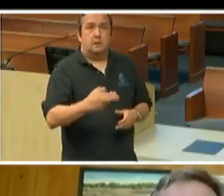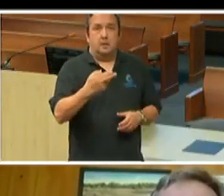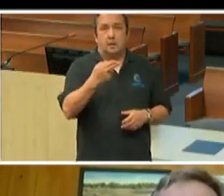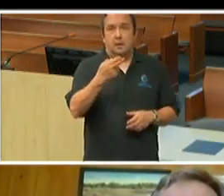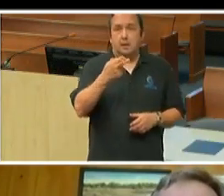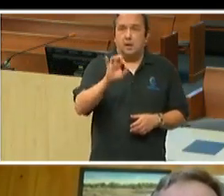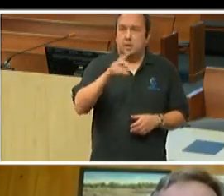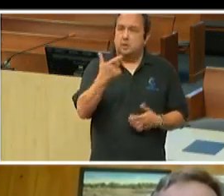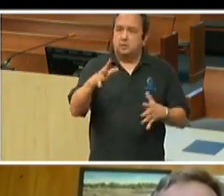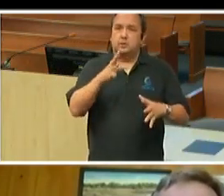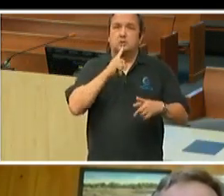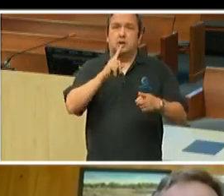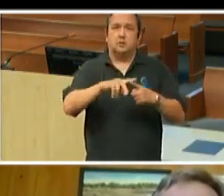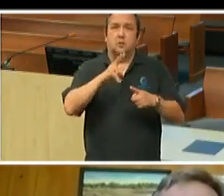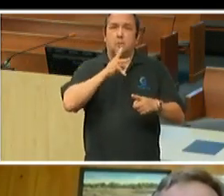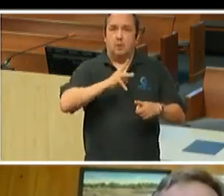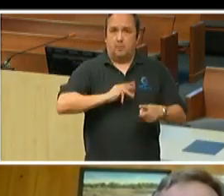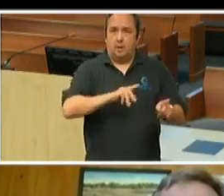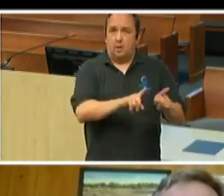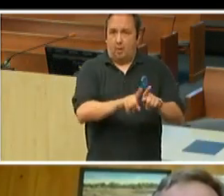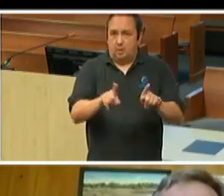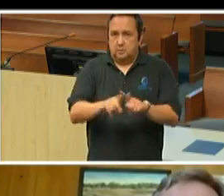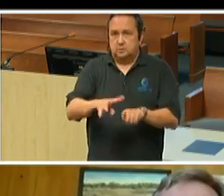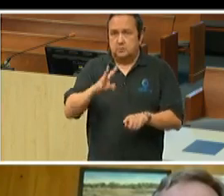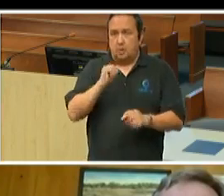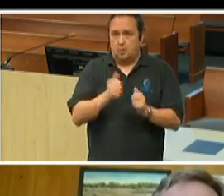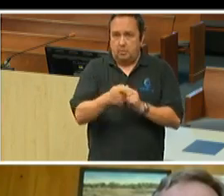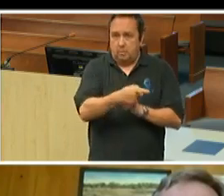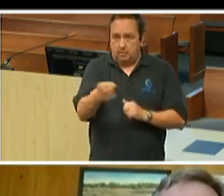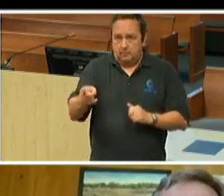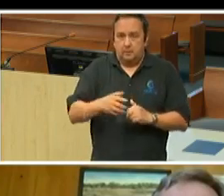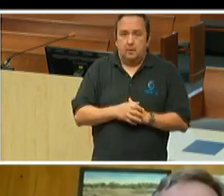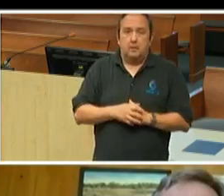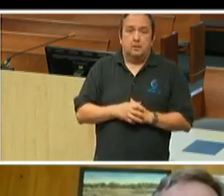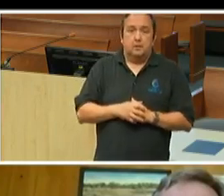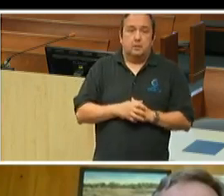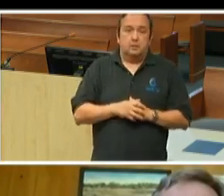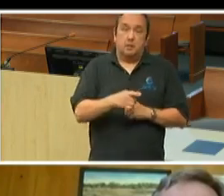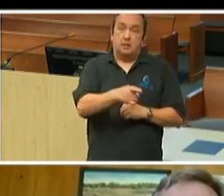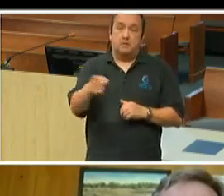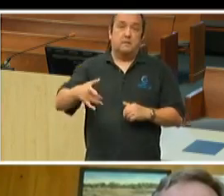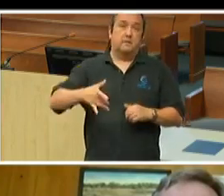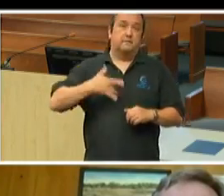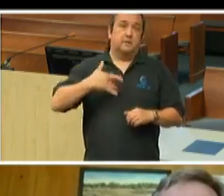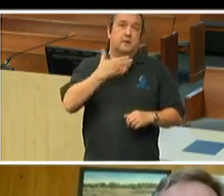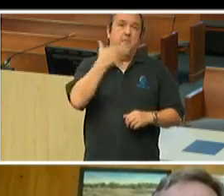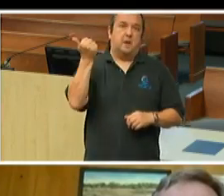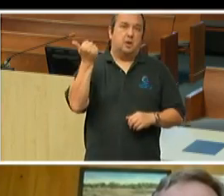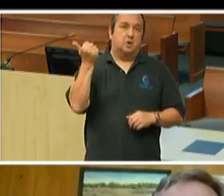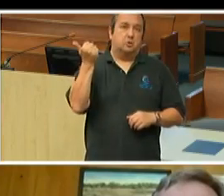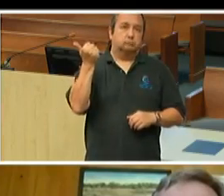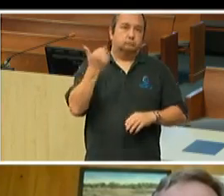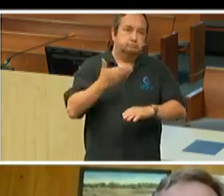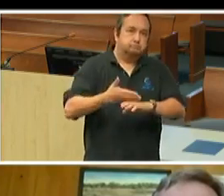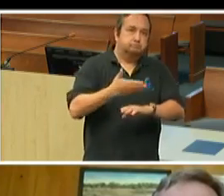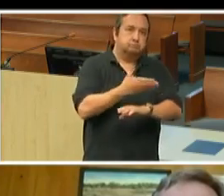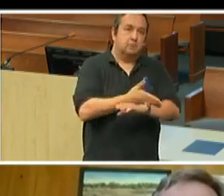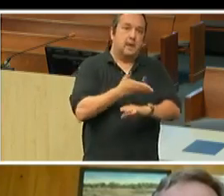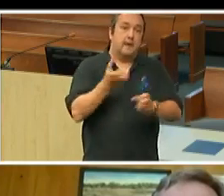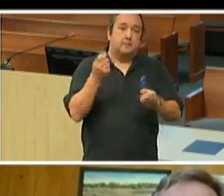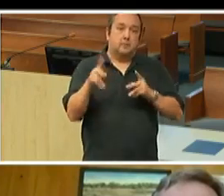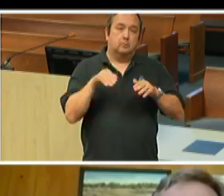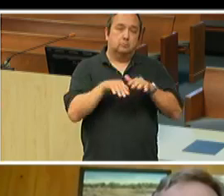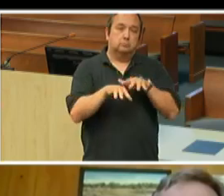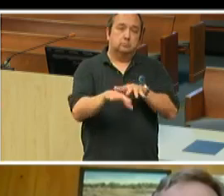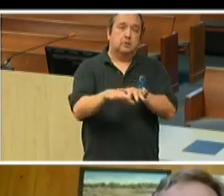Walmart, some of the workers at Walmart, and they are feeling better about, you know, the numbers that are coming